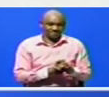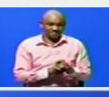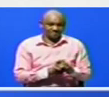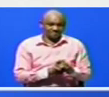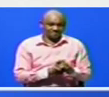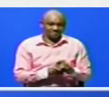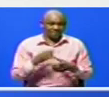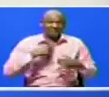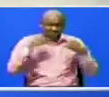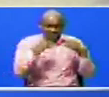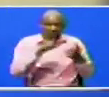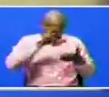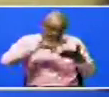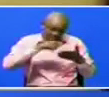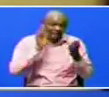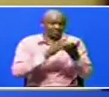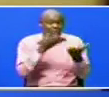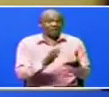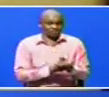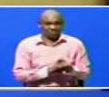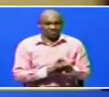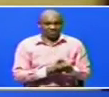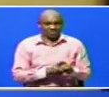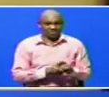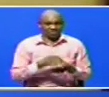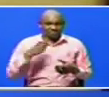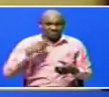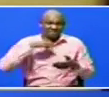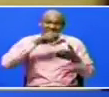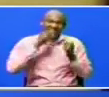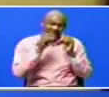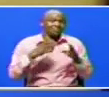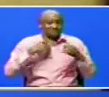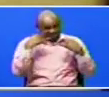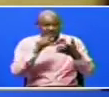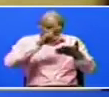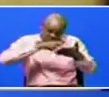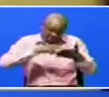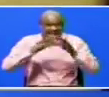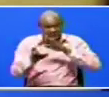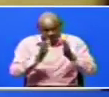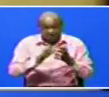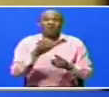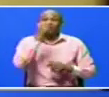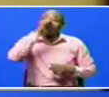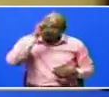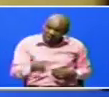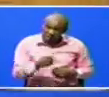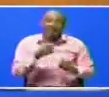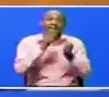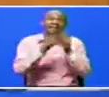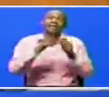I'm trying to read those things now. I have not been reading them, so I'm trying to read them slowly by slowly. I've got 5,000 messages to